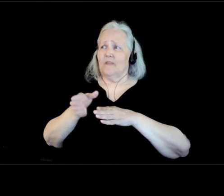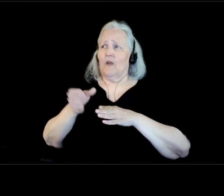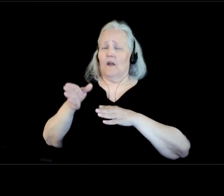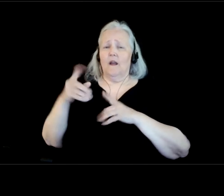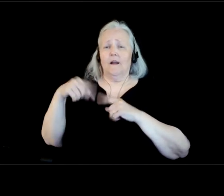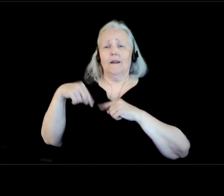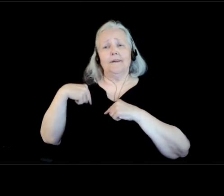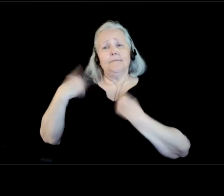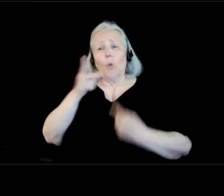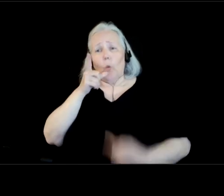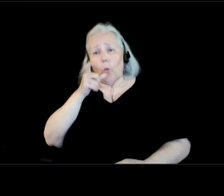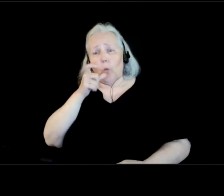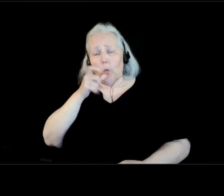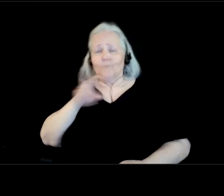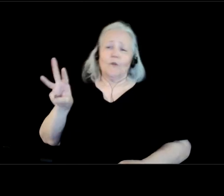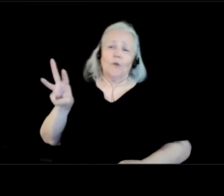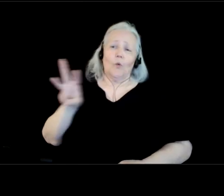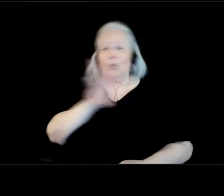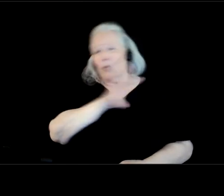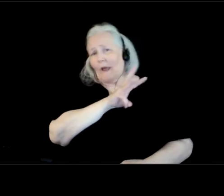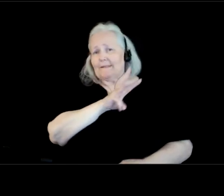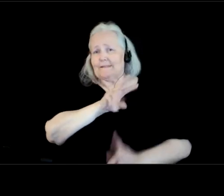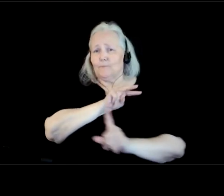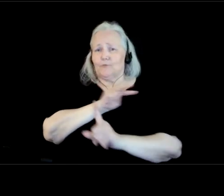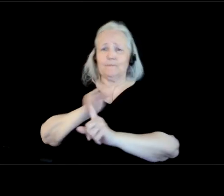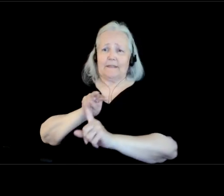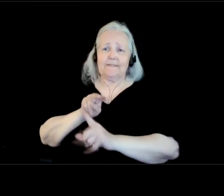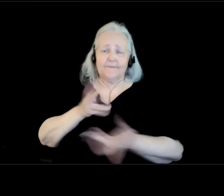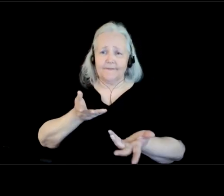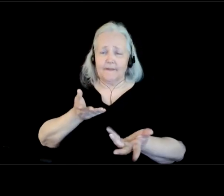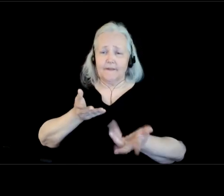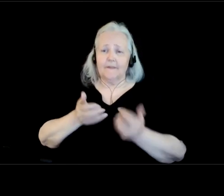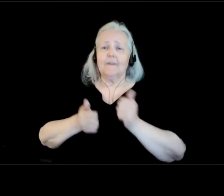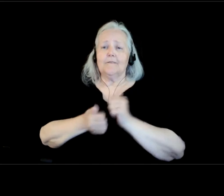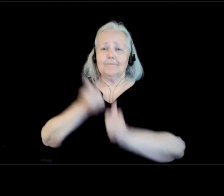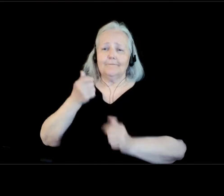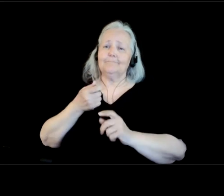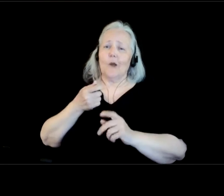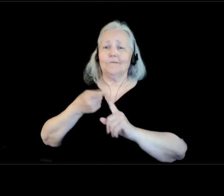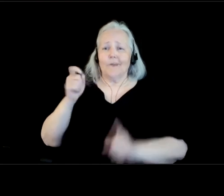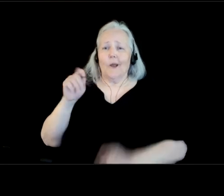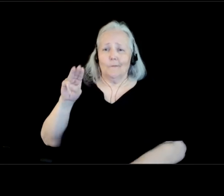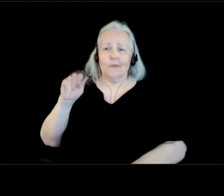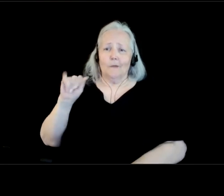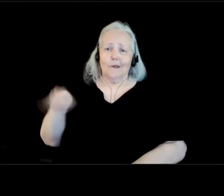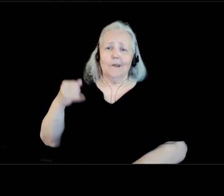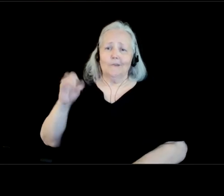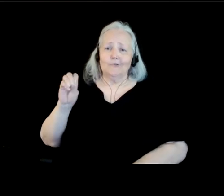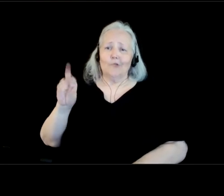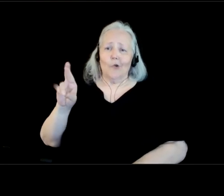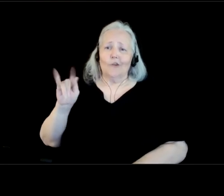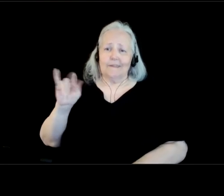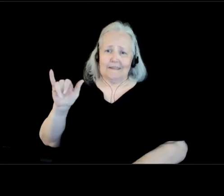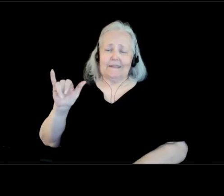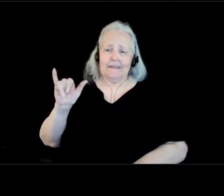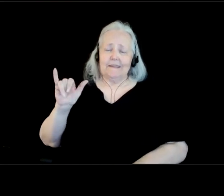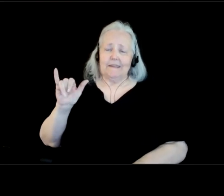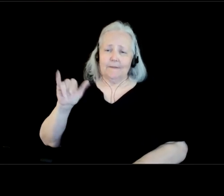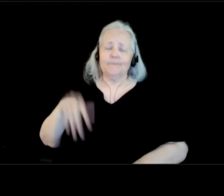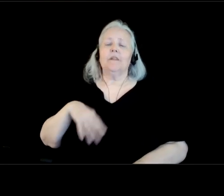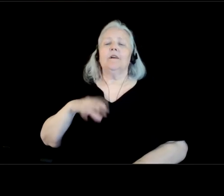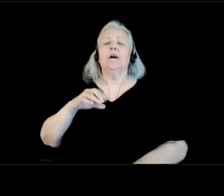occupied by Western voices from majority perspectives. And I think it's always very interesting to hear